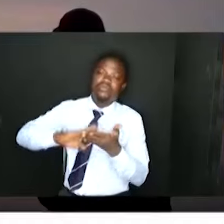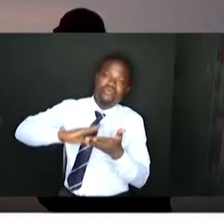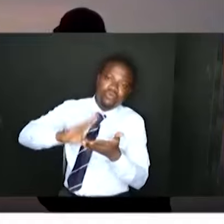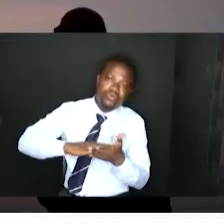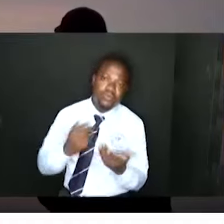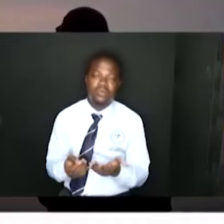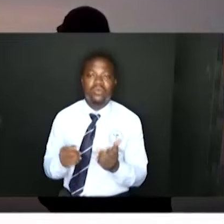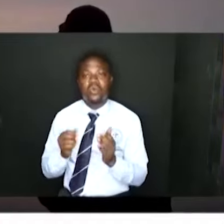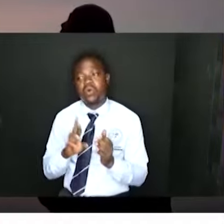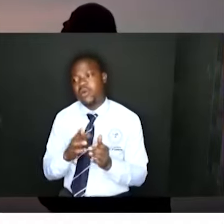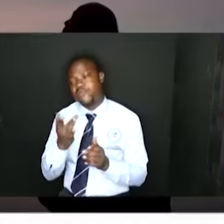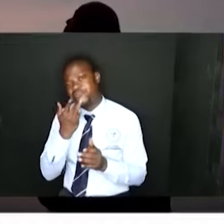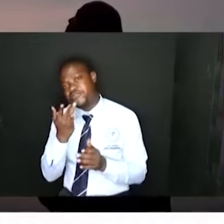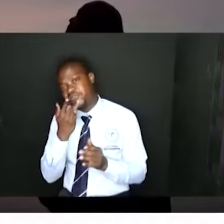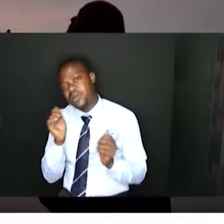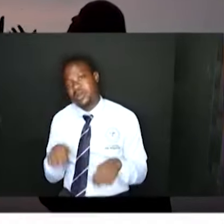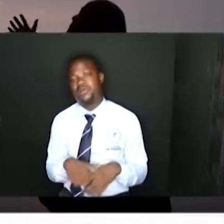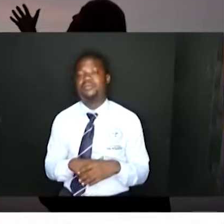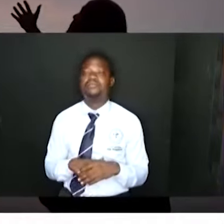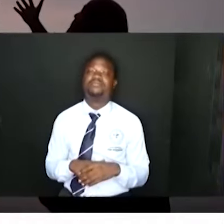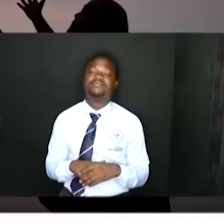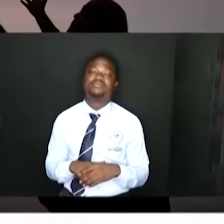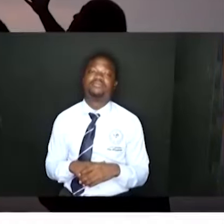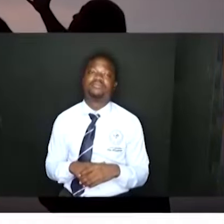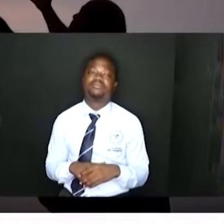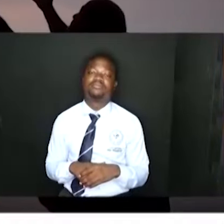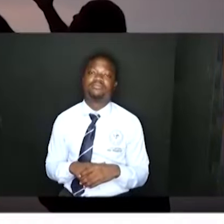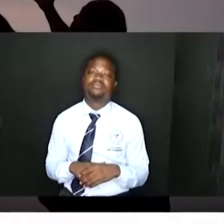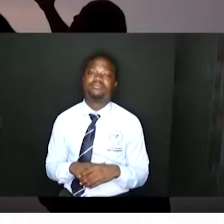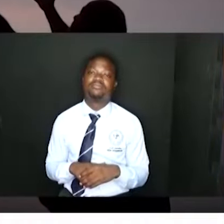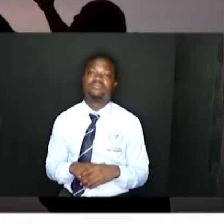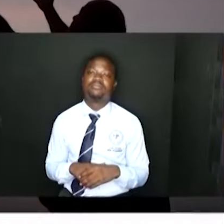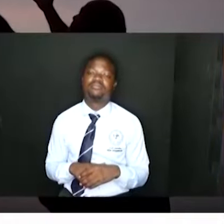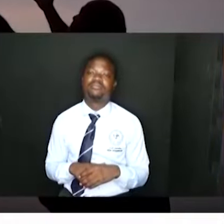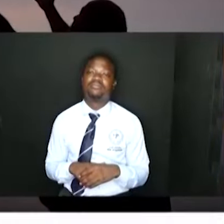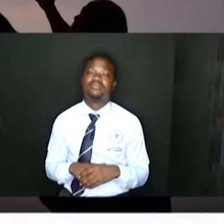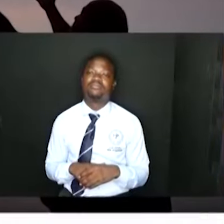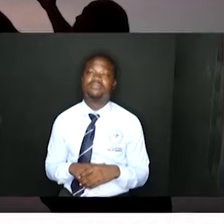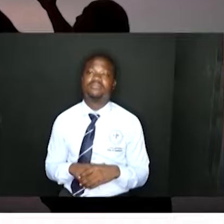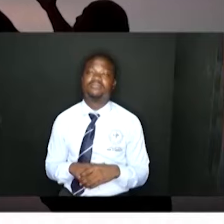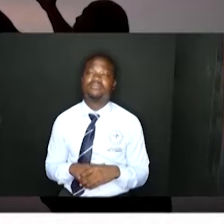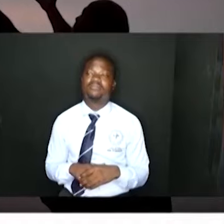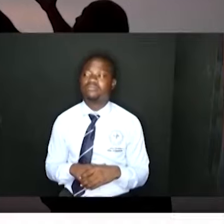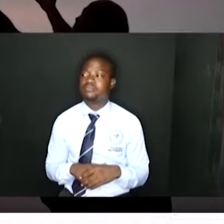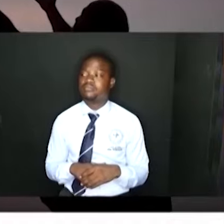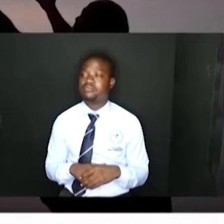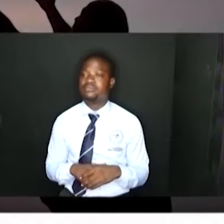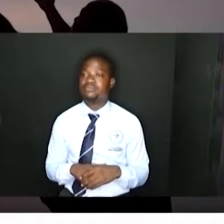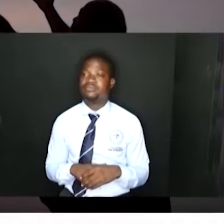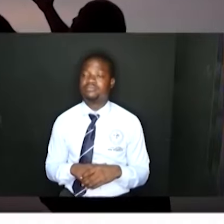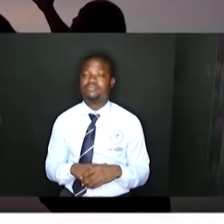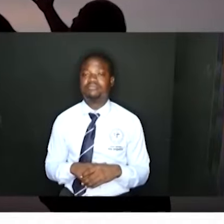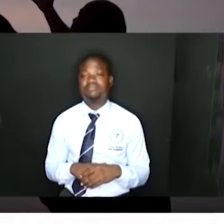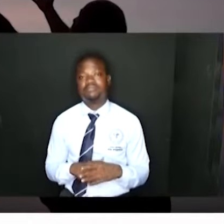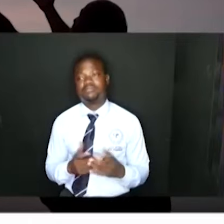and favor. Ana empo ohwie edugu nipa ebi ogiri se waye no boni no anim se ne be ya obetumi anya